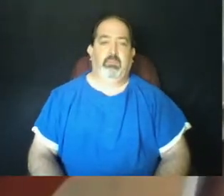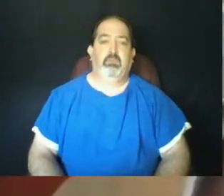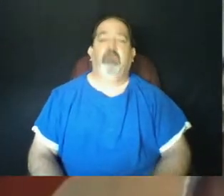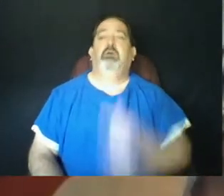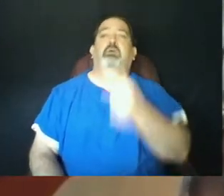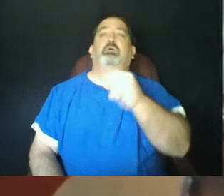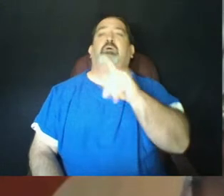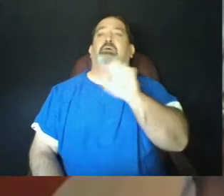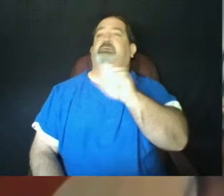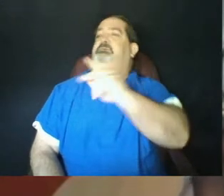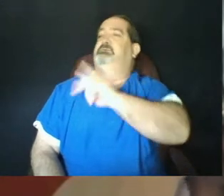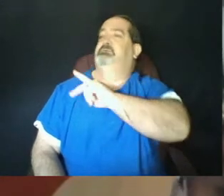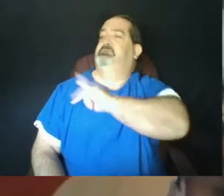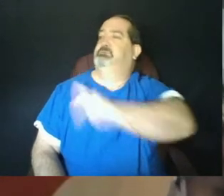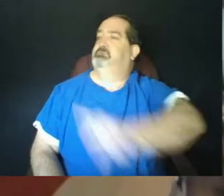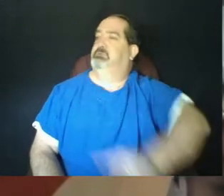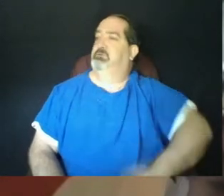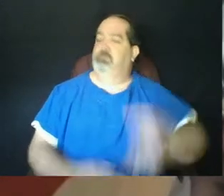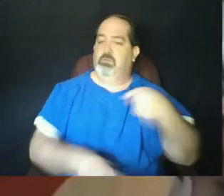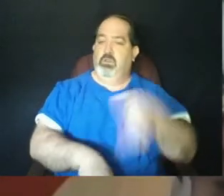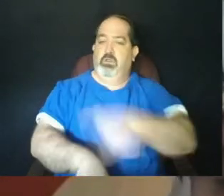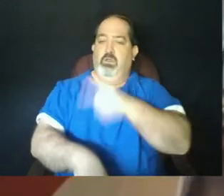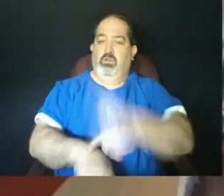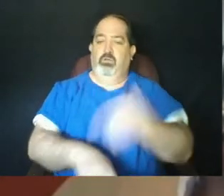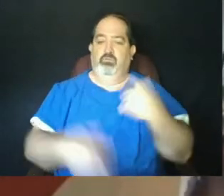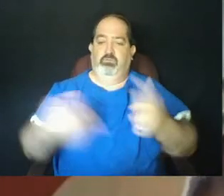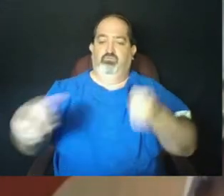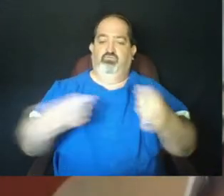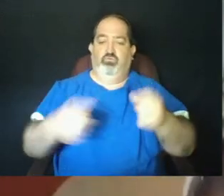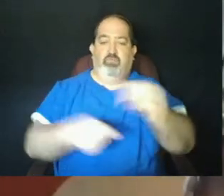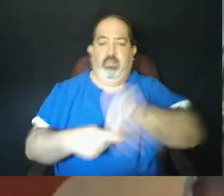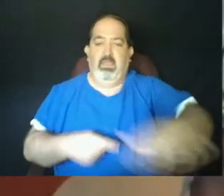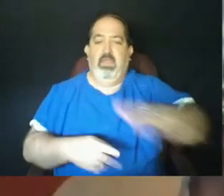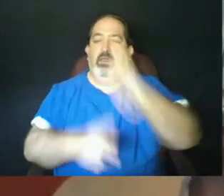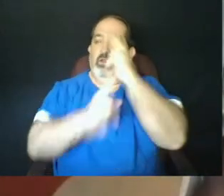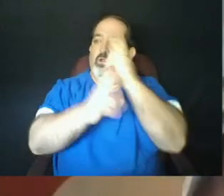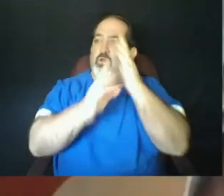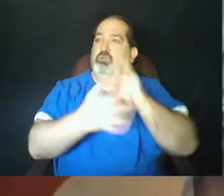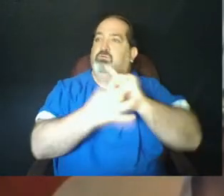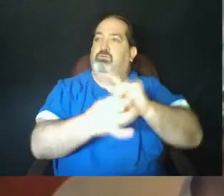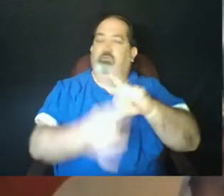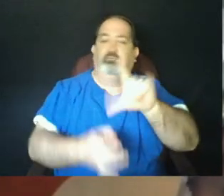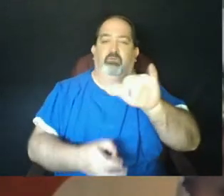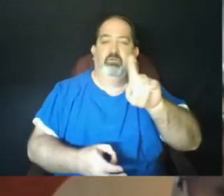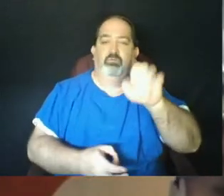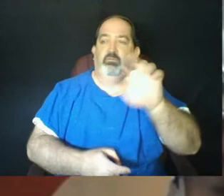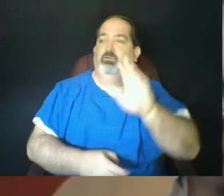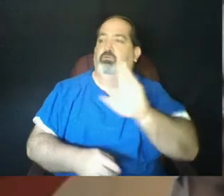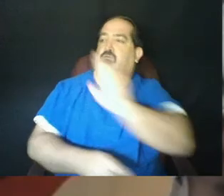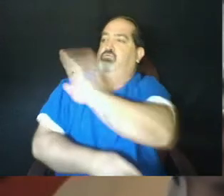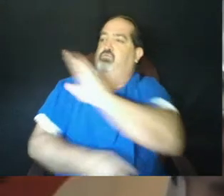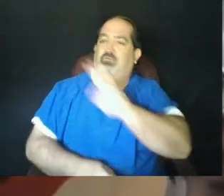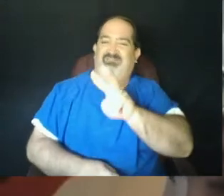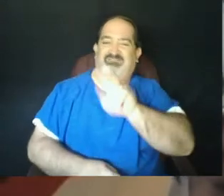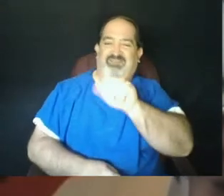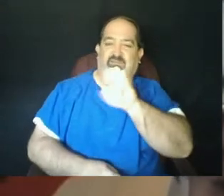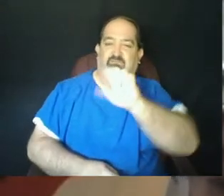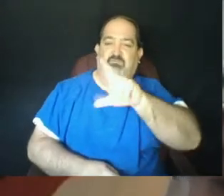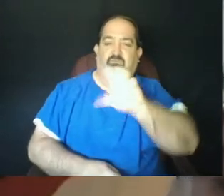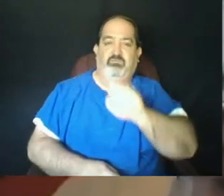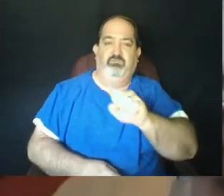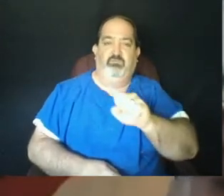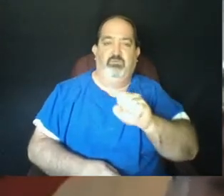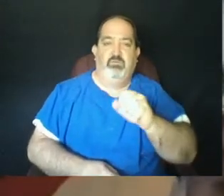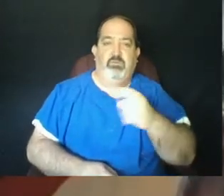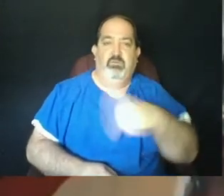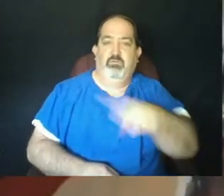Gracious Sovereign, long have we held the lands and honors of Lyondemere as your vassals, and ever have we striven